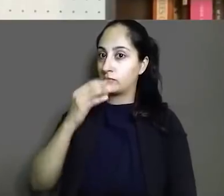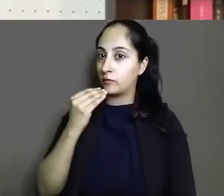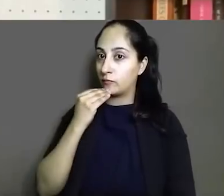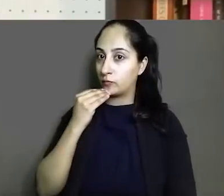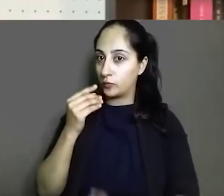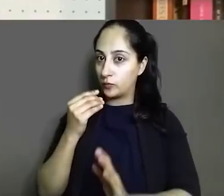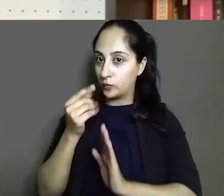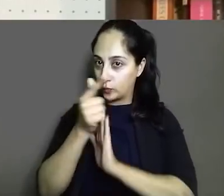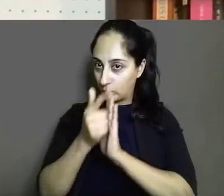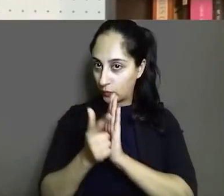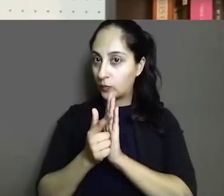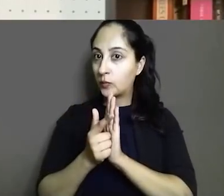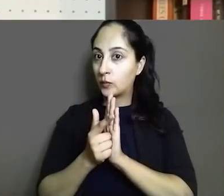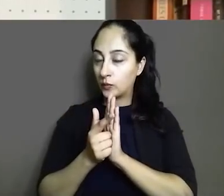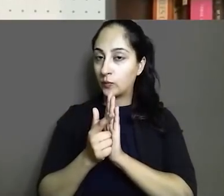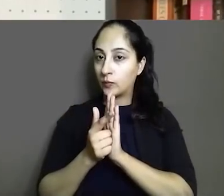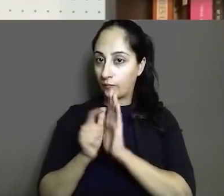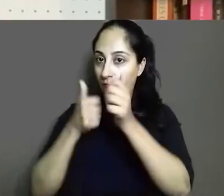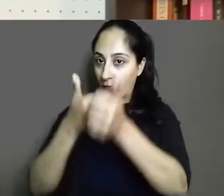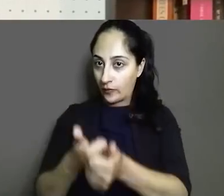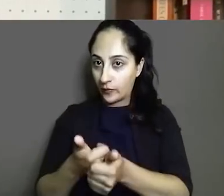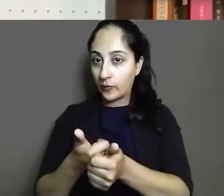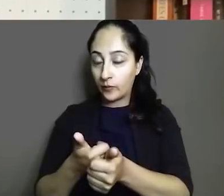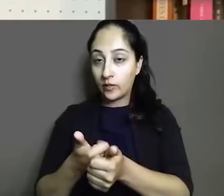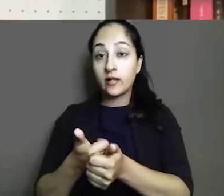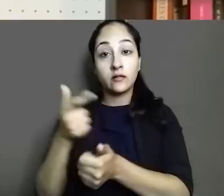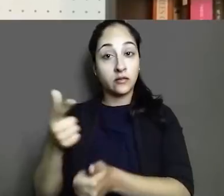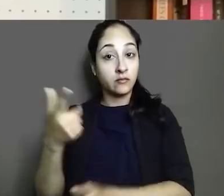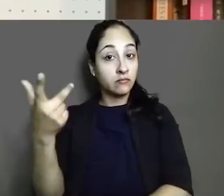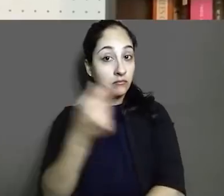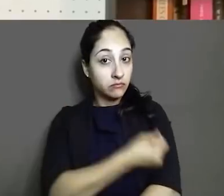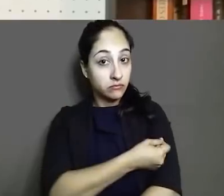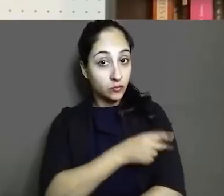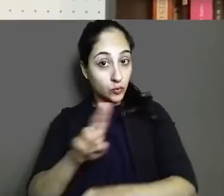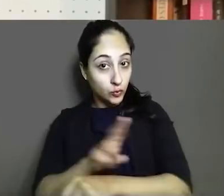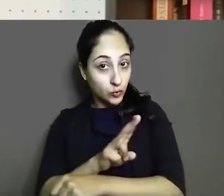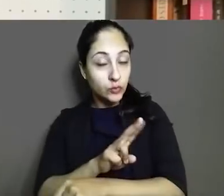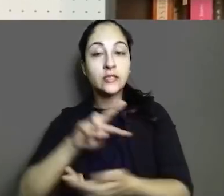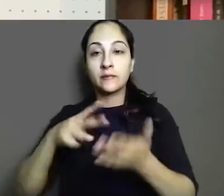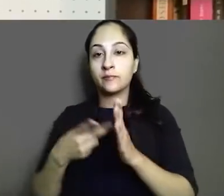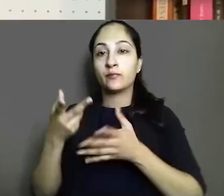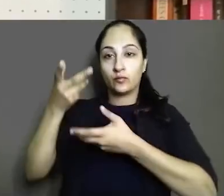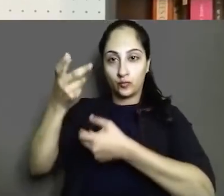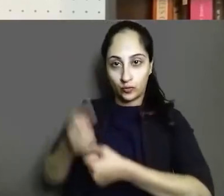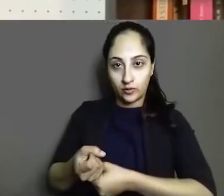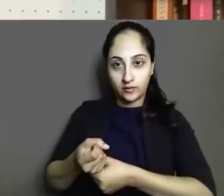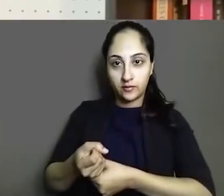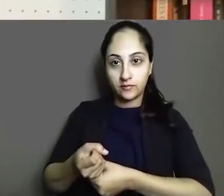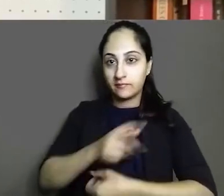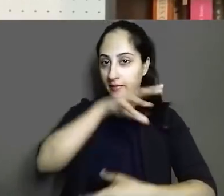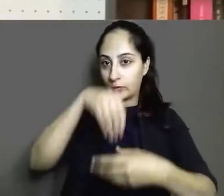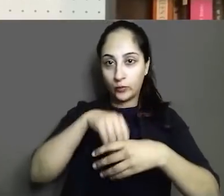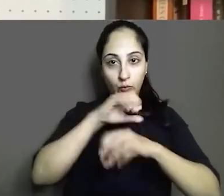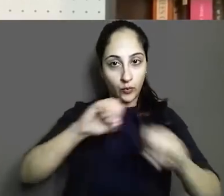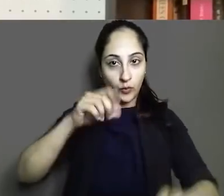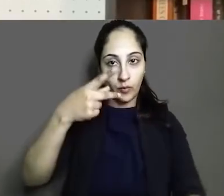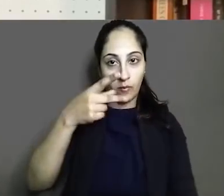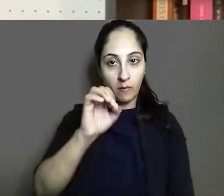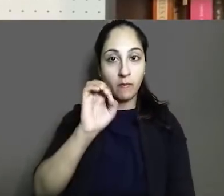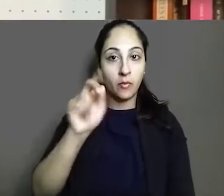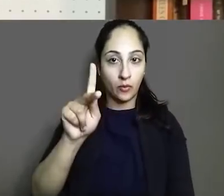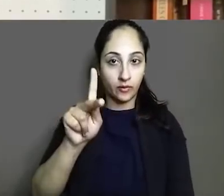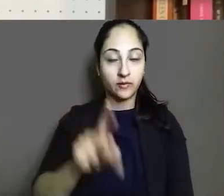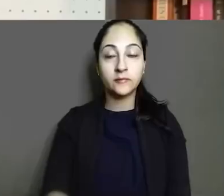and there are new things that we are learning about this. And